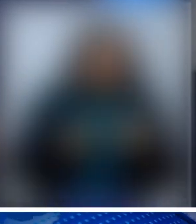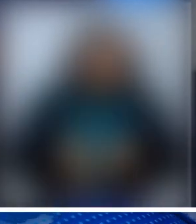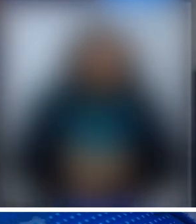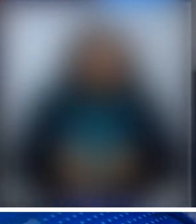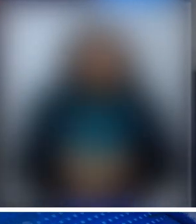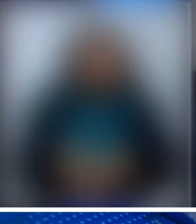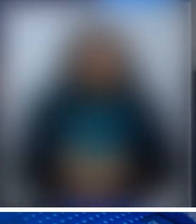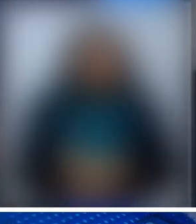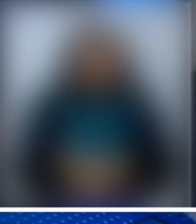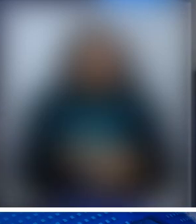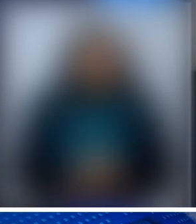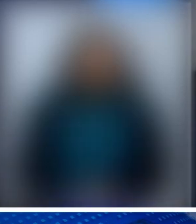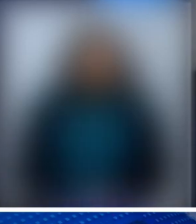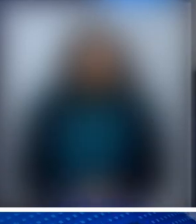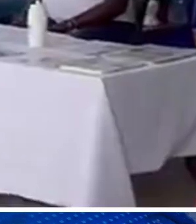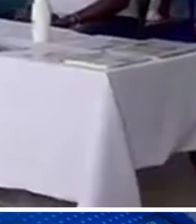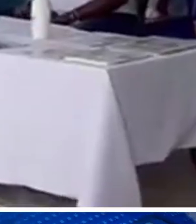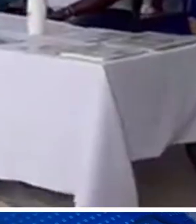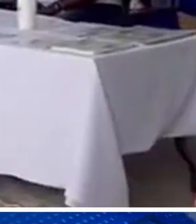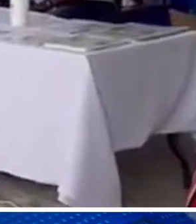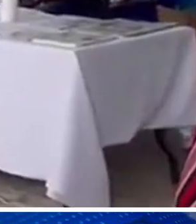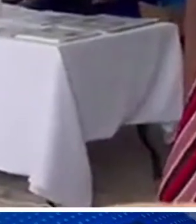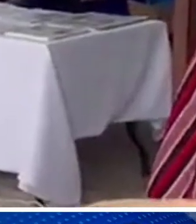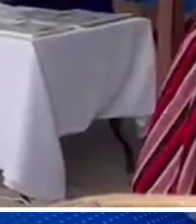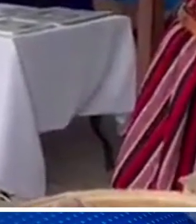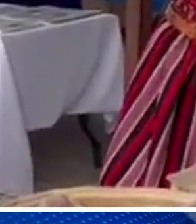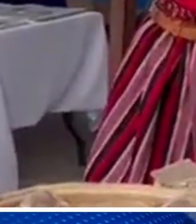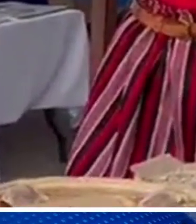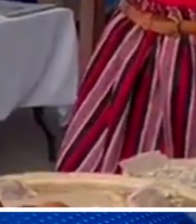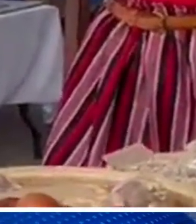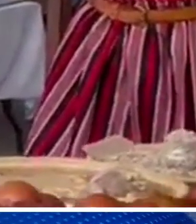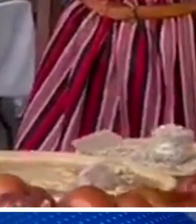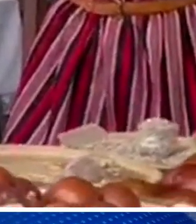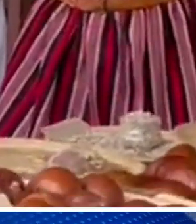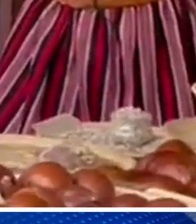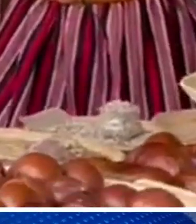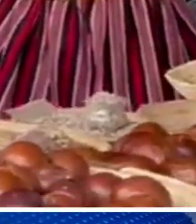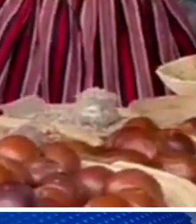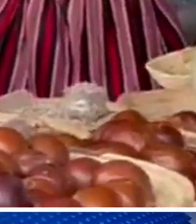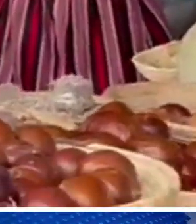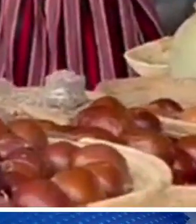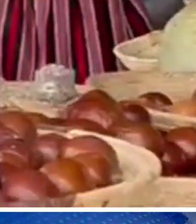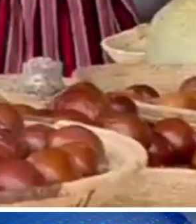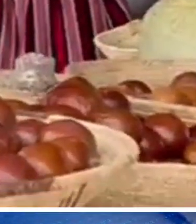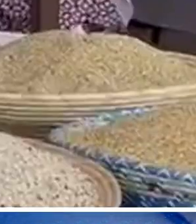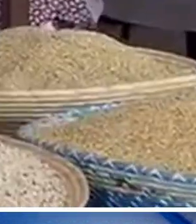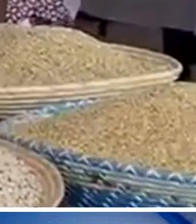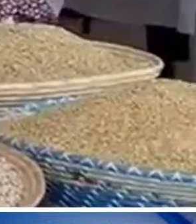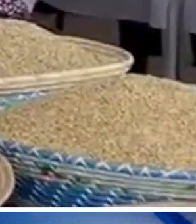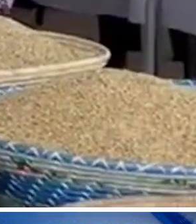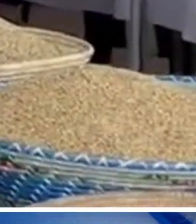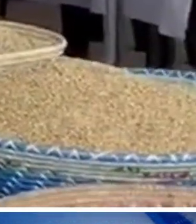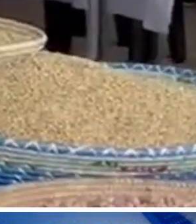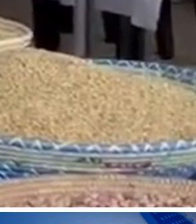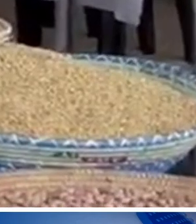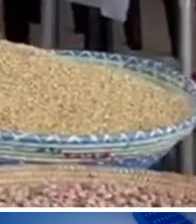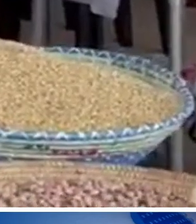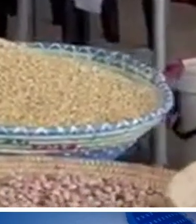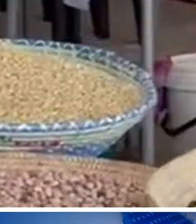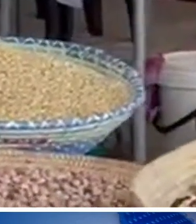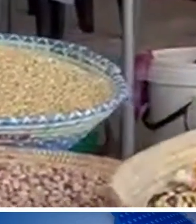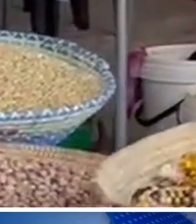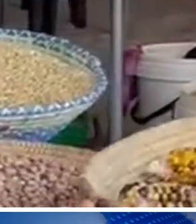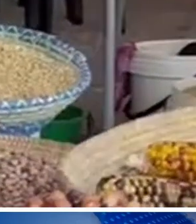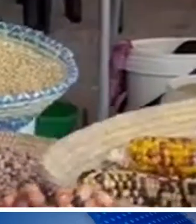the officials from regional councils, and also of course officials from also the Prime Minister and also